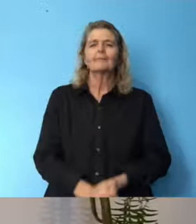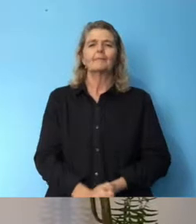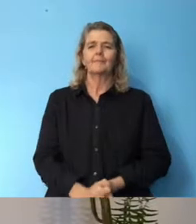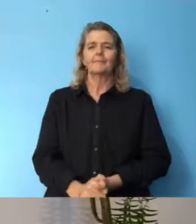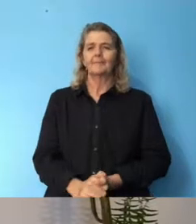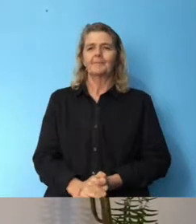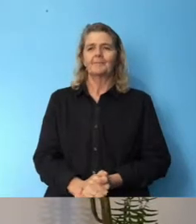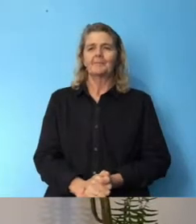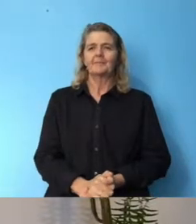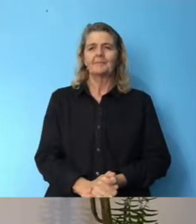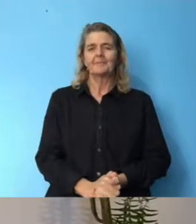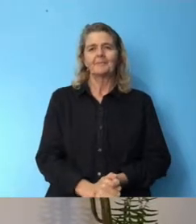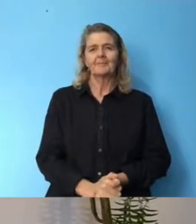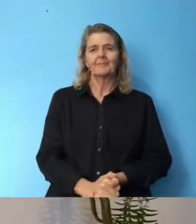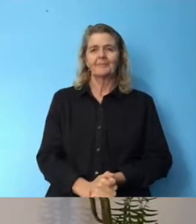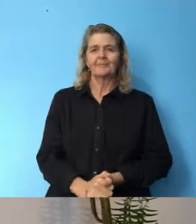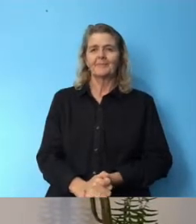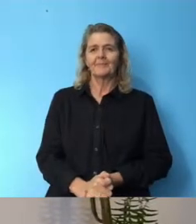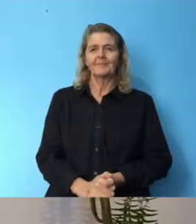Yep, wash the brush.